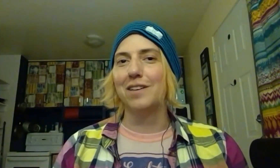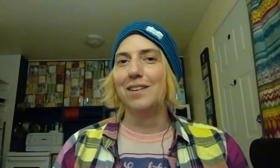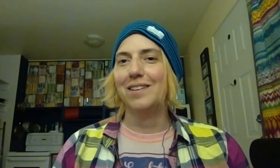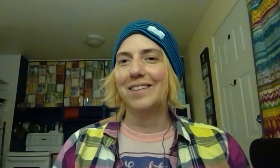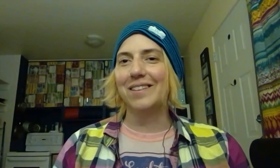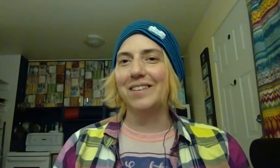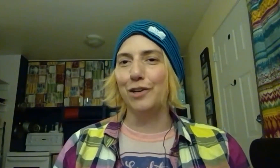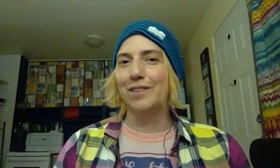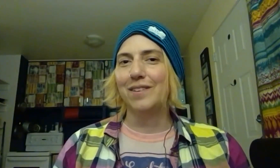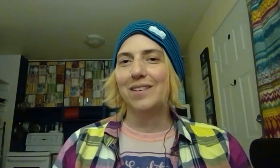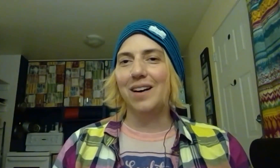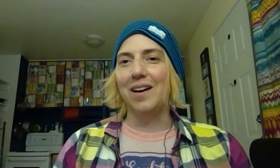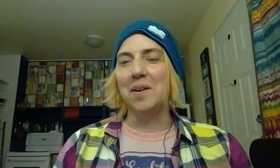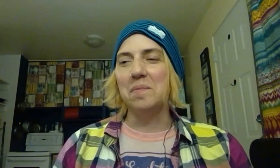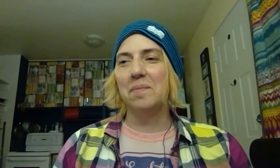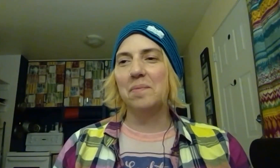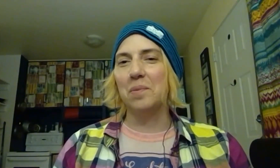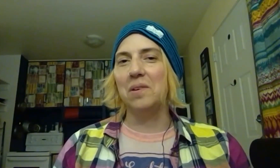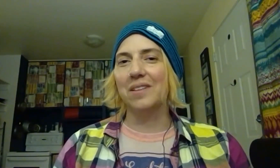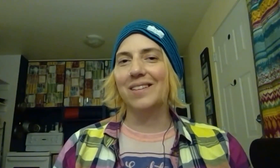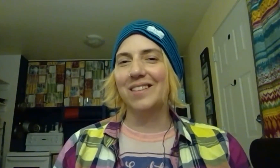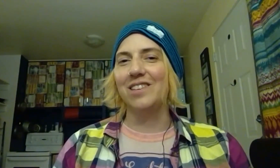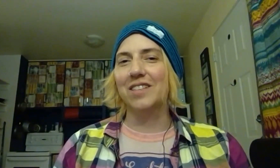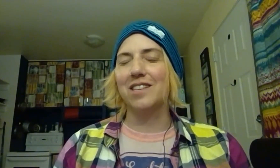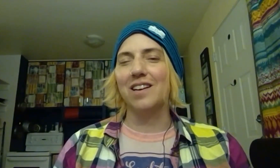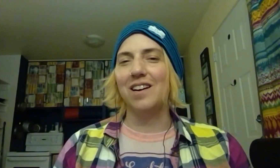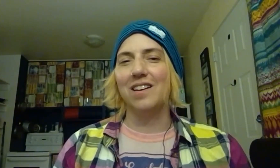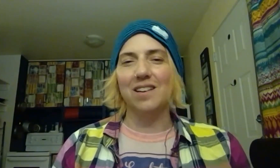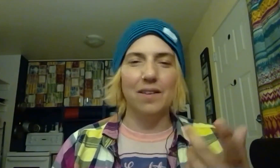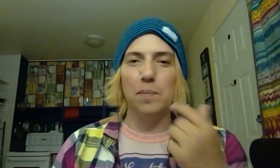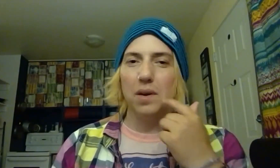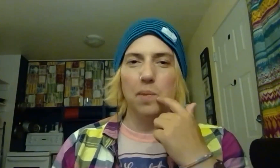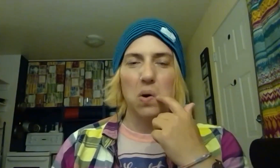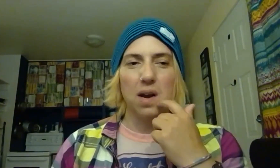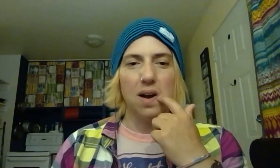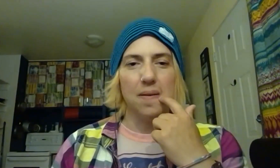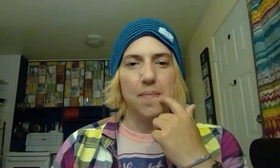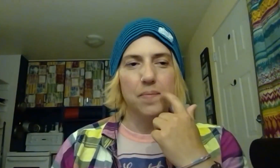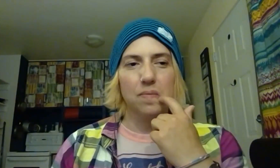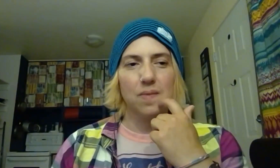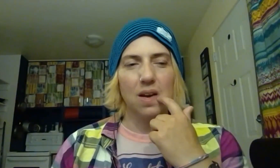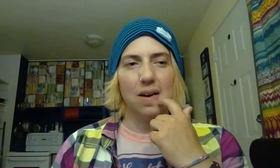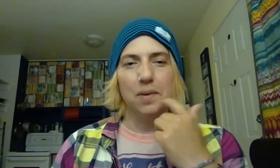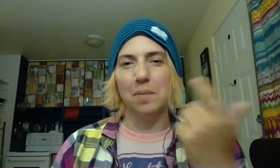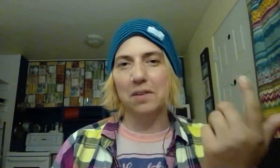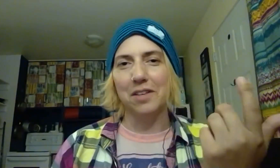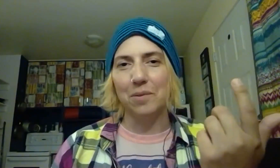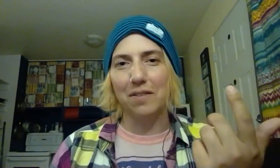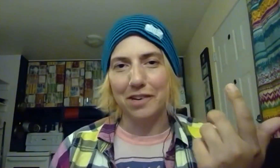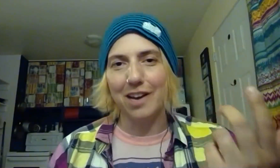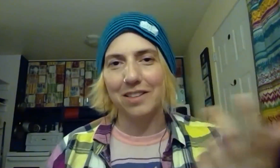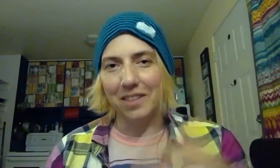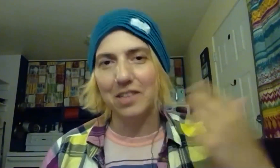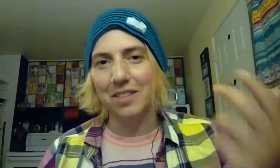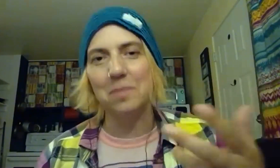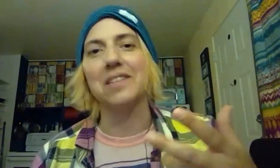loud, you know. People, you know, because I have a bit about being a mentally ill